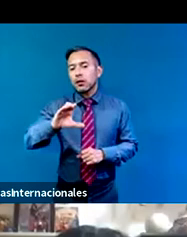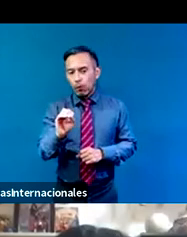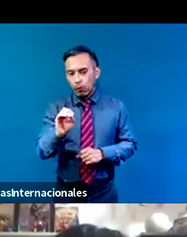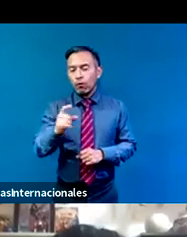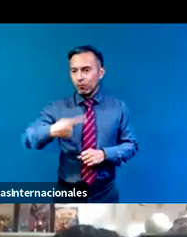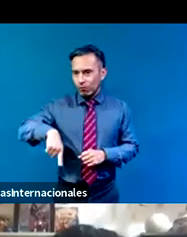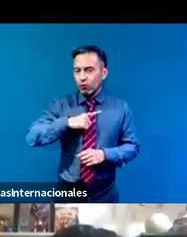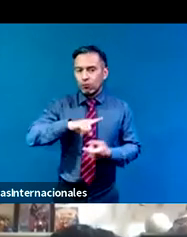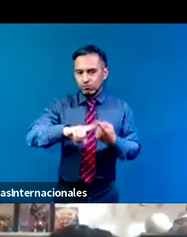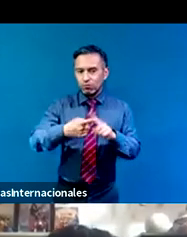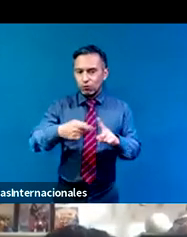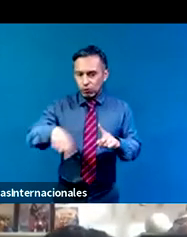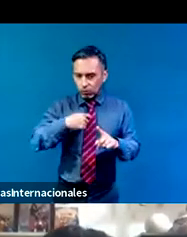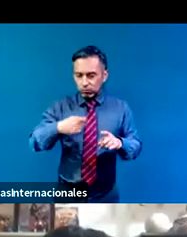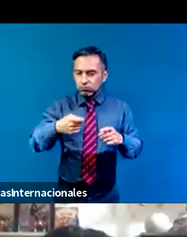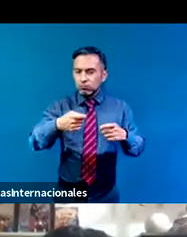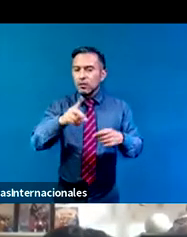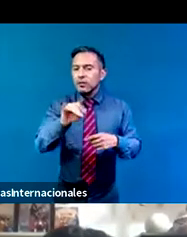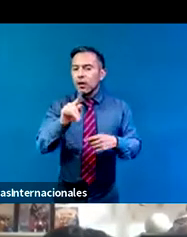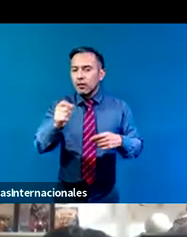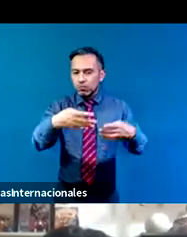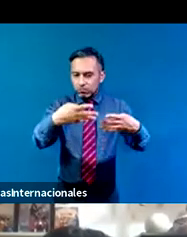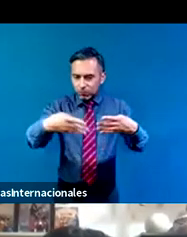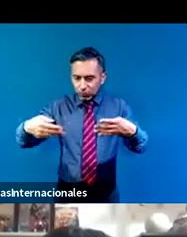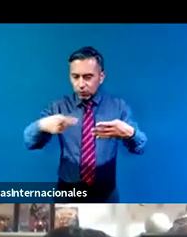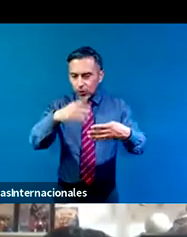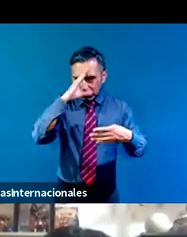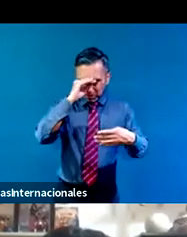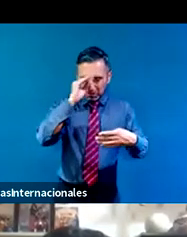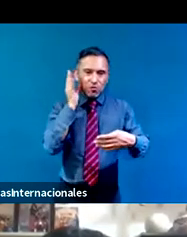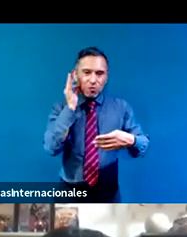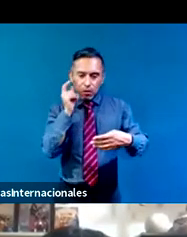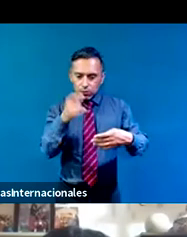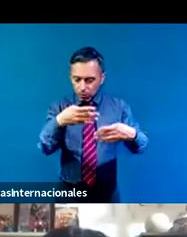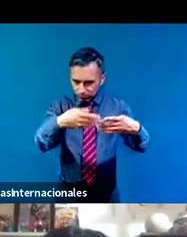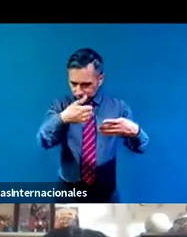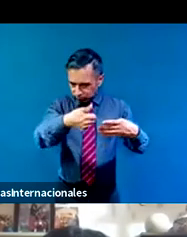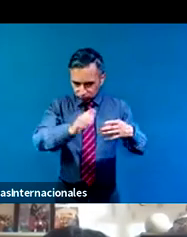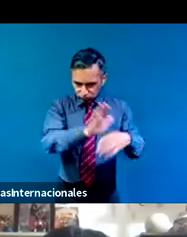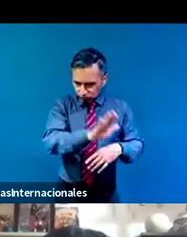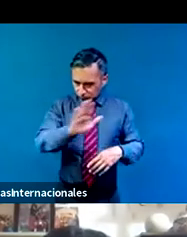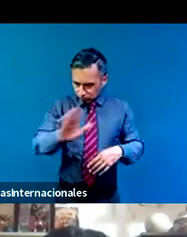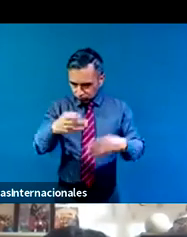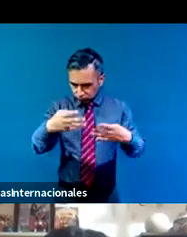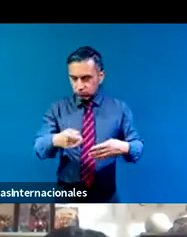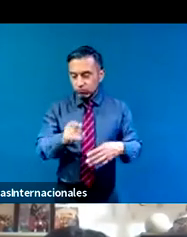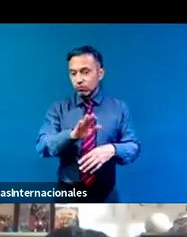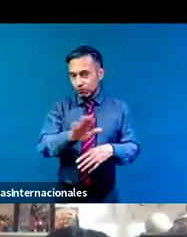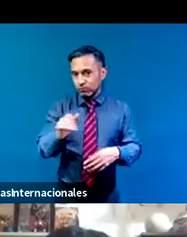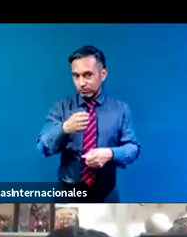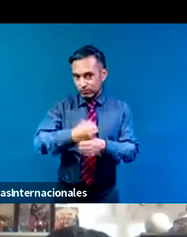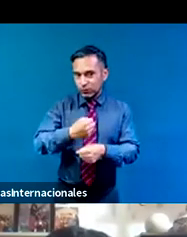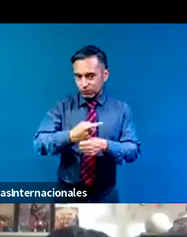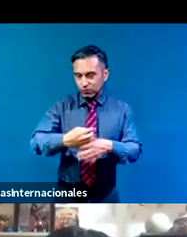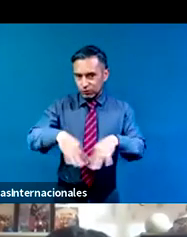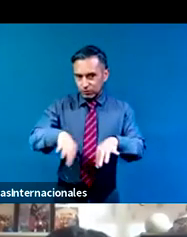is a key component in our partners' work and our work to try to create more equality for women in digital